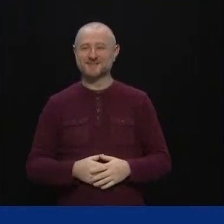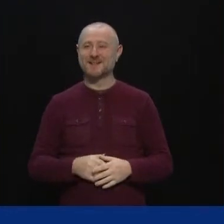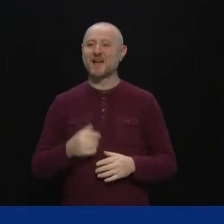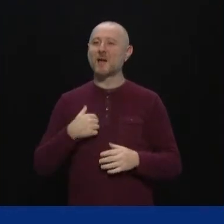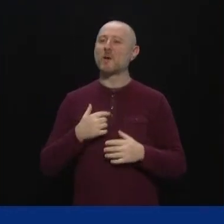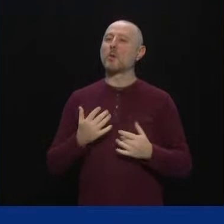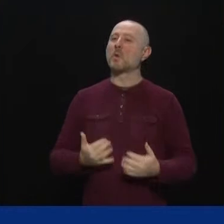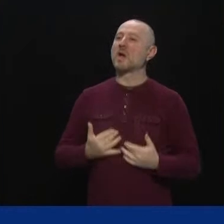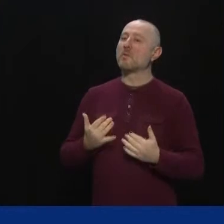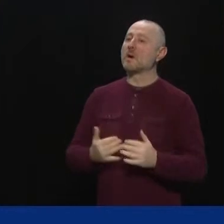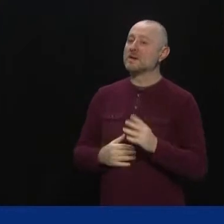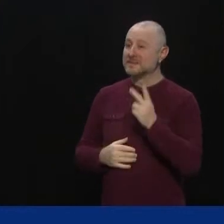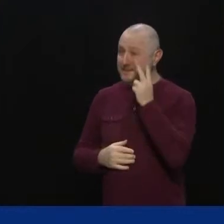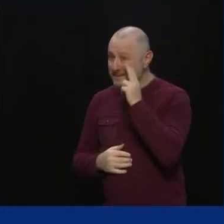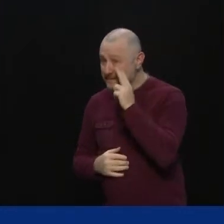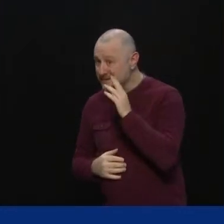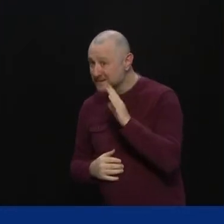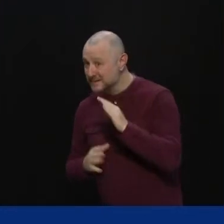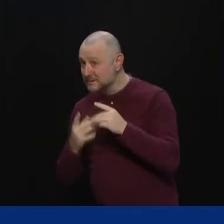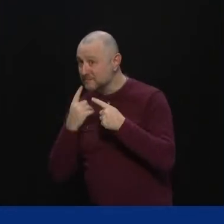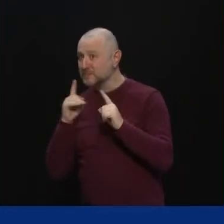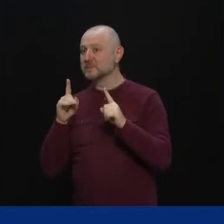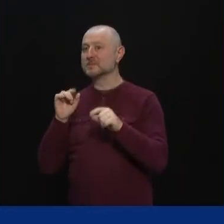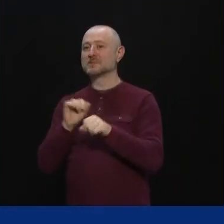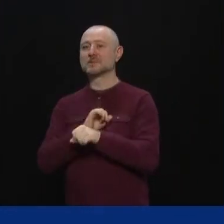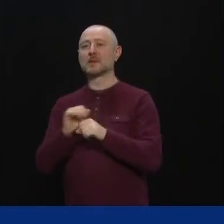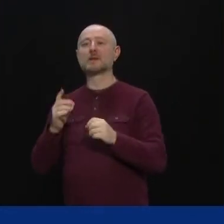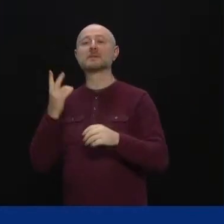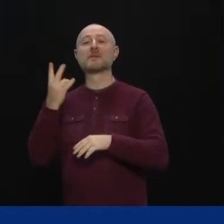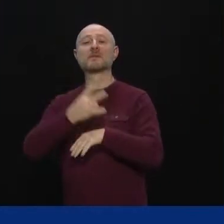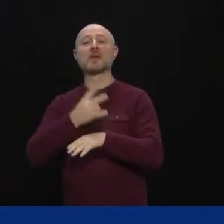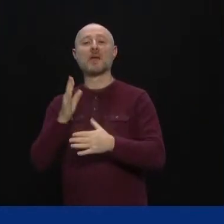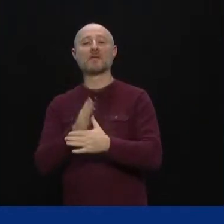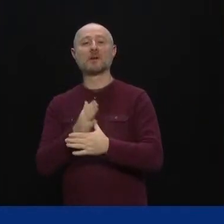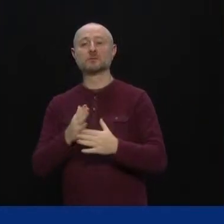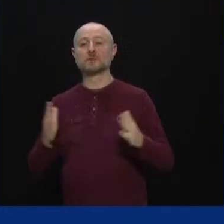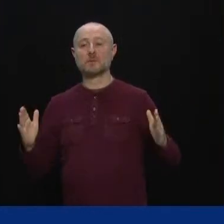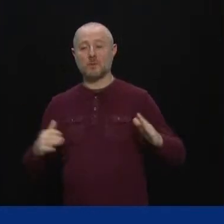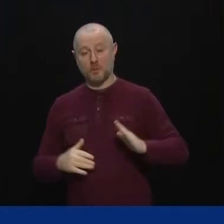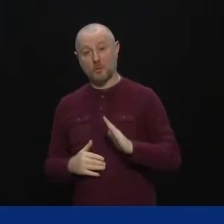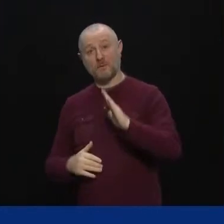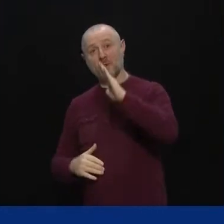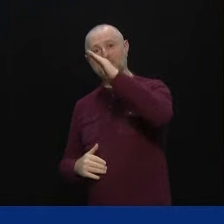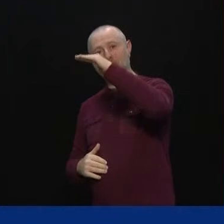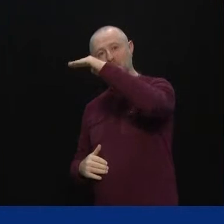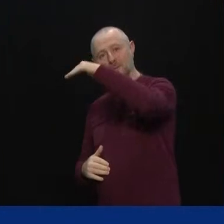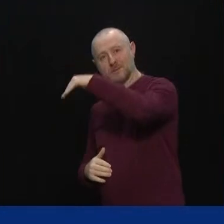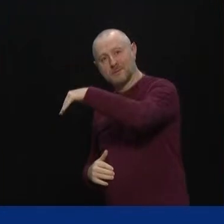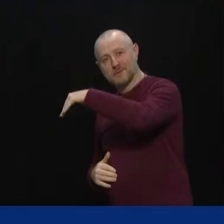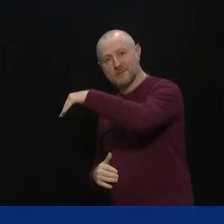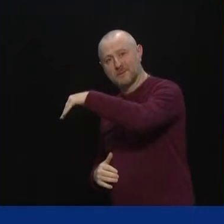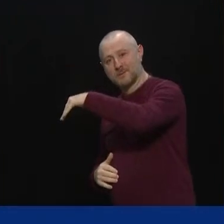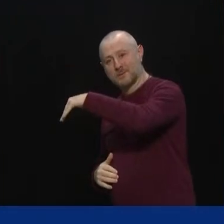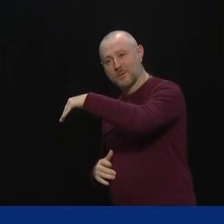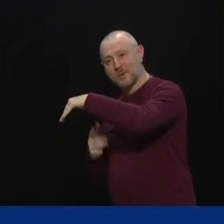that. Turning the corner. Look at the 7-day average of cases starting to decline.